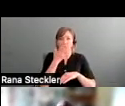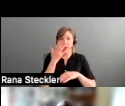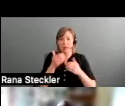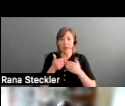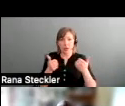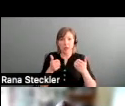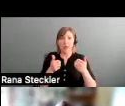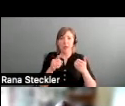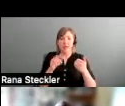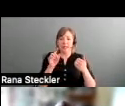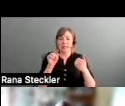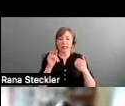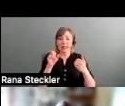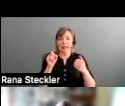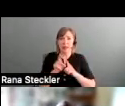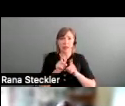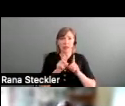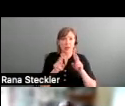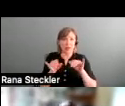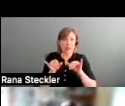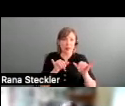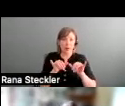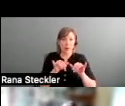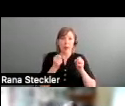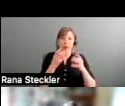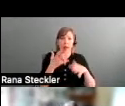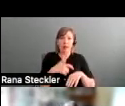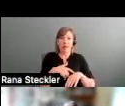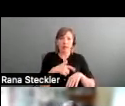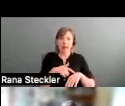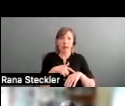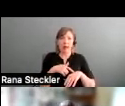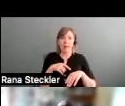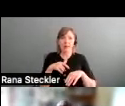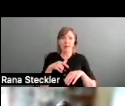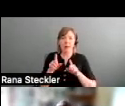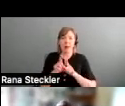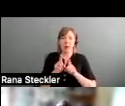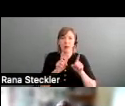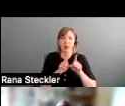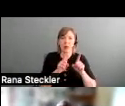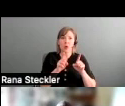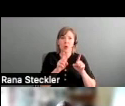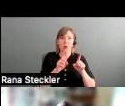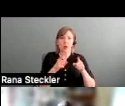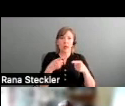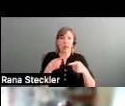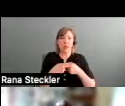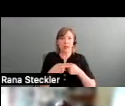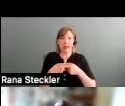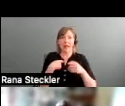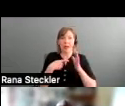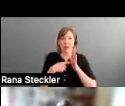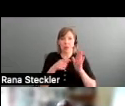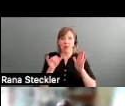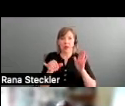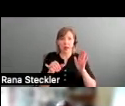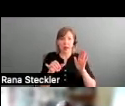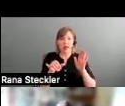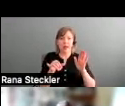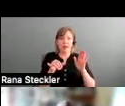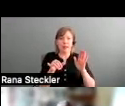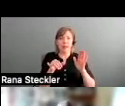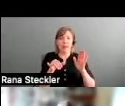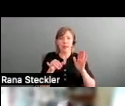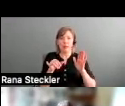desegregation. The tactics were also very similar, and a lot of the times they also intersected, and I show that